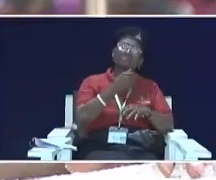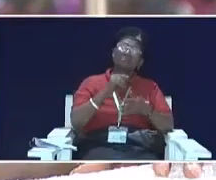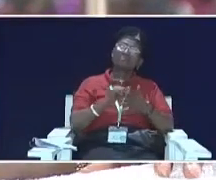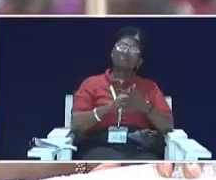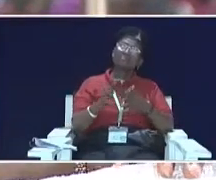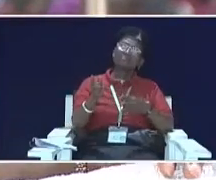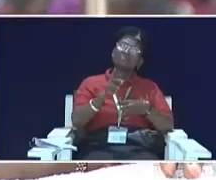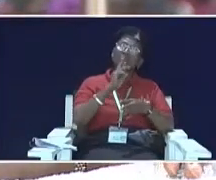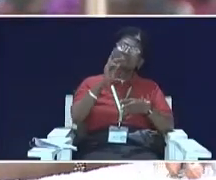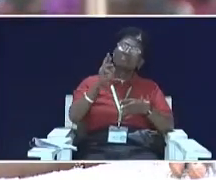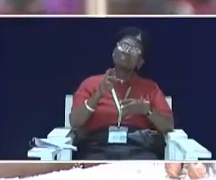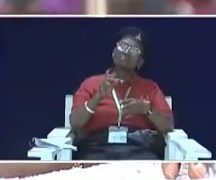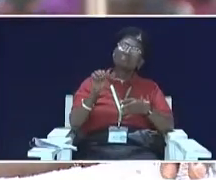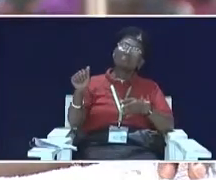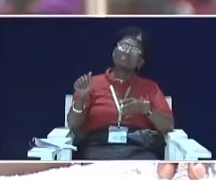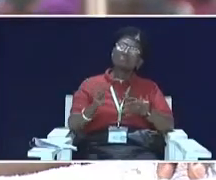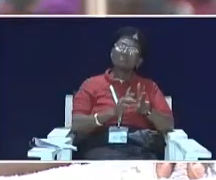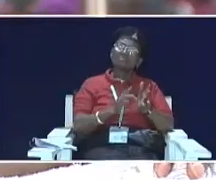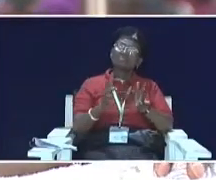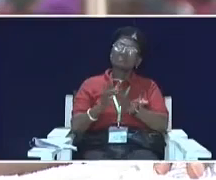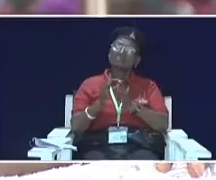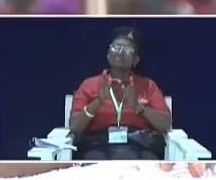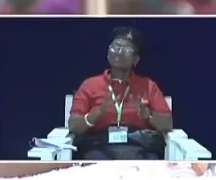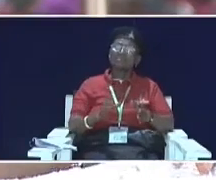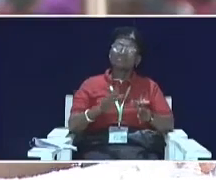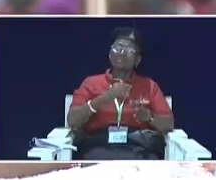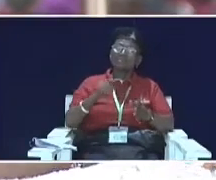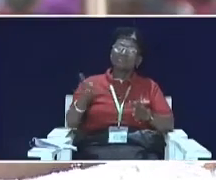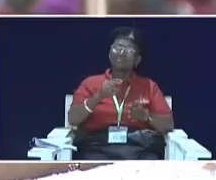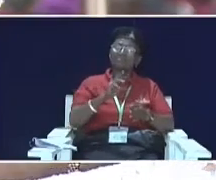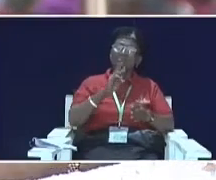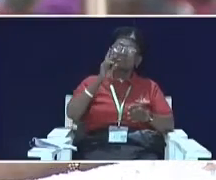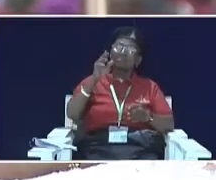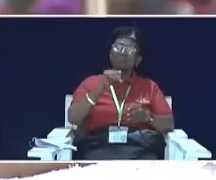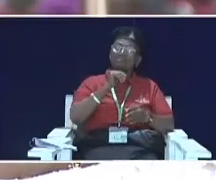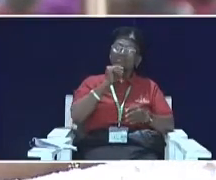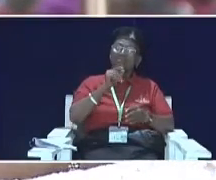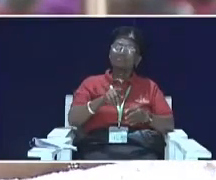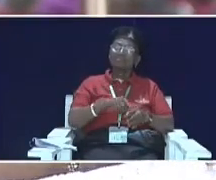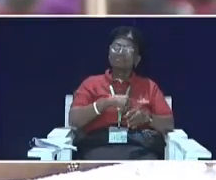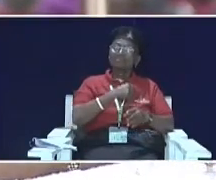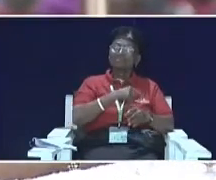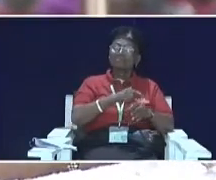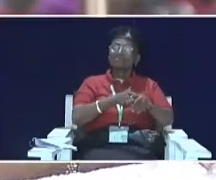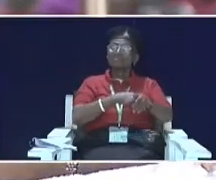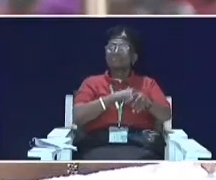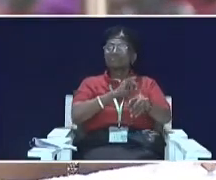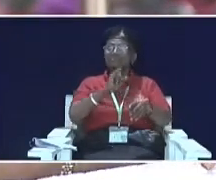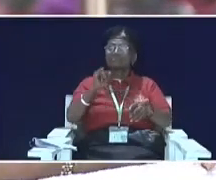living holy, hey, you need to settle that tonight.